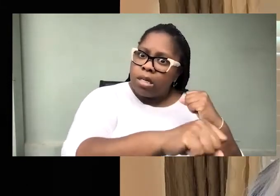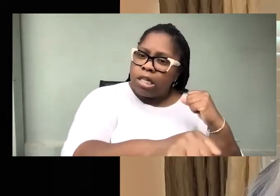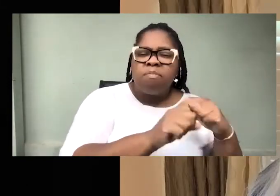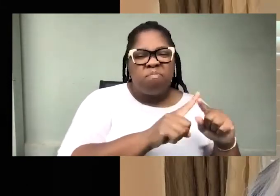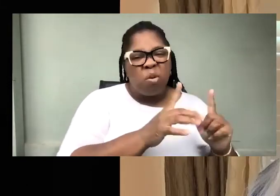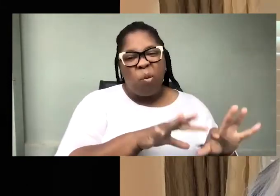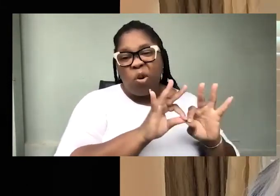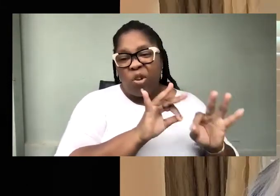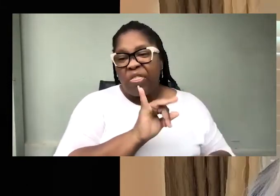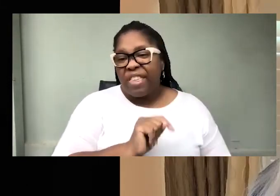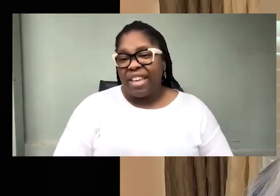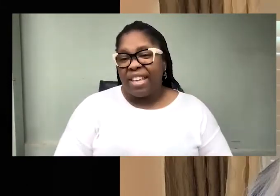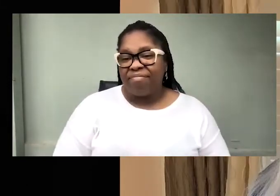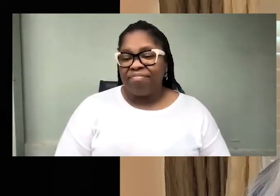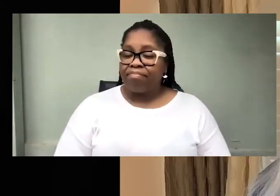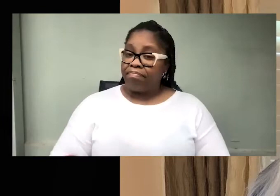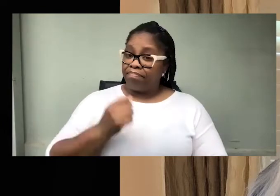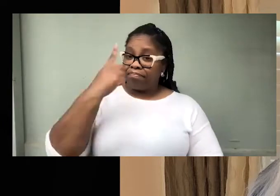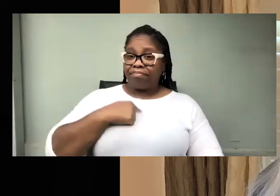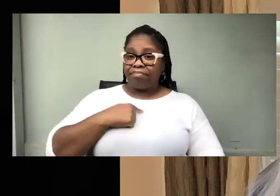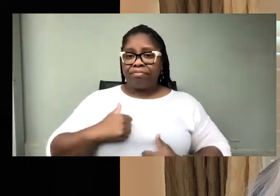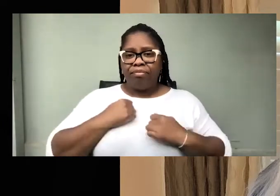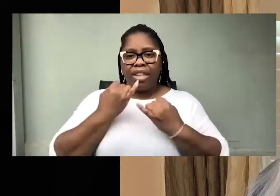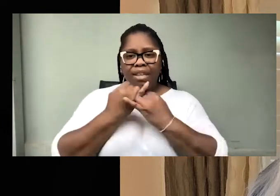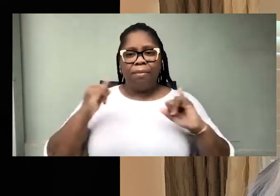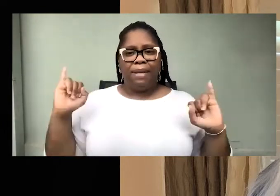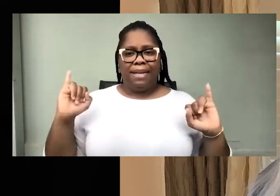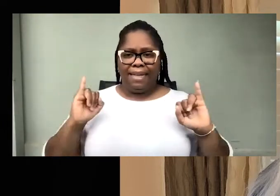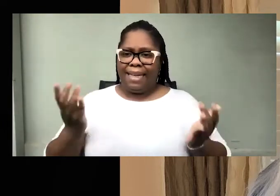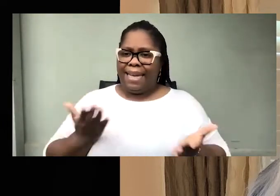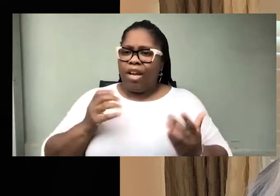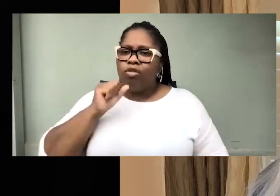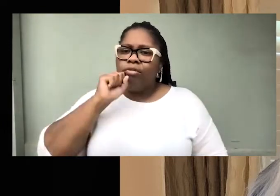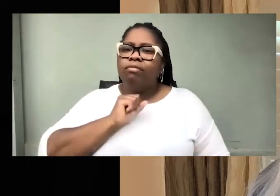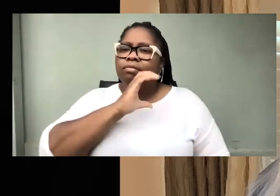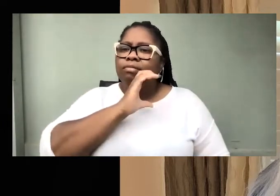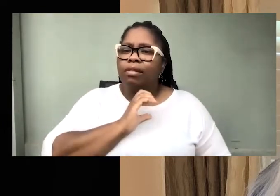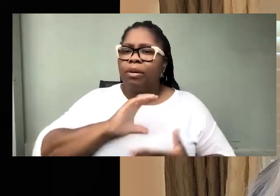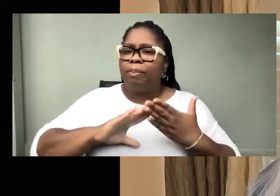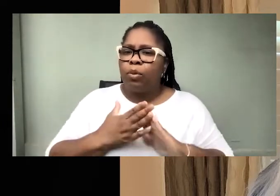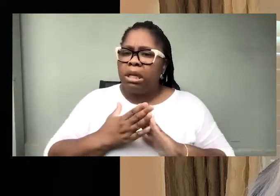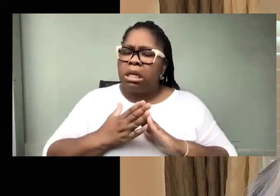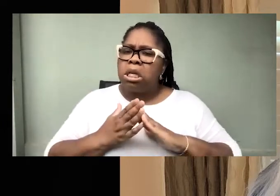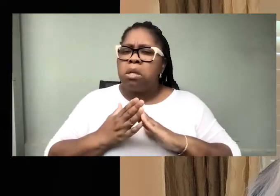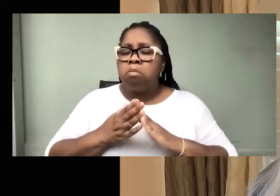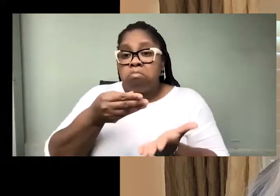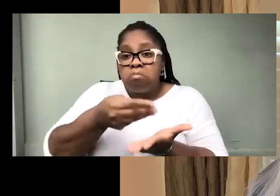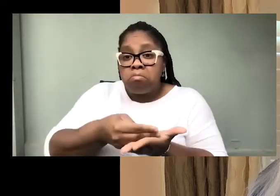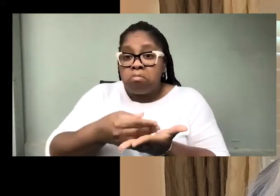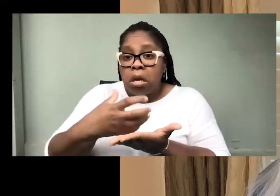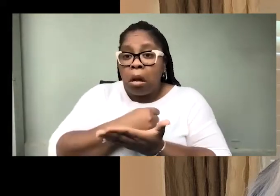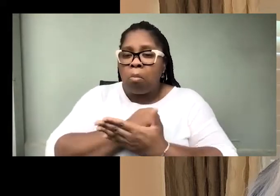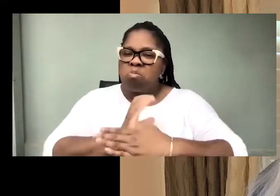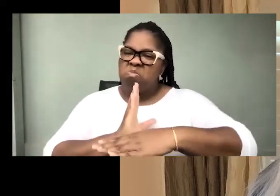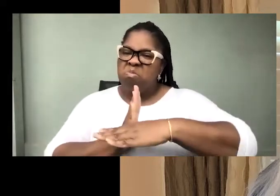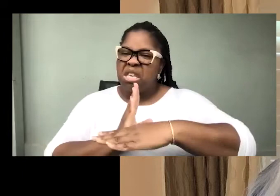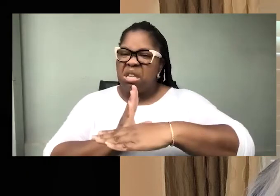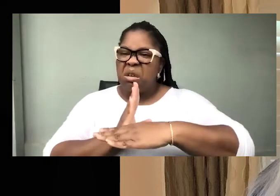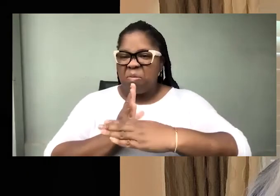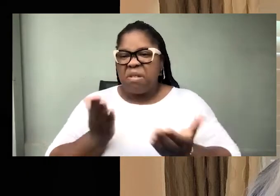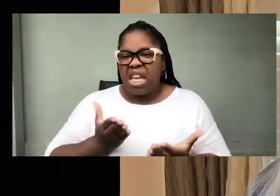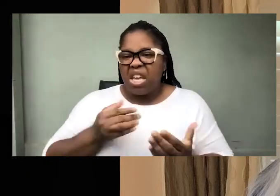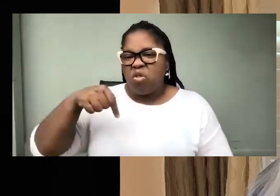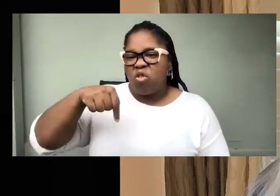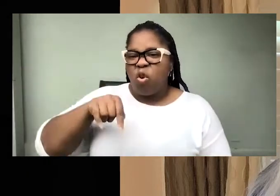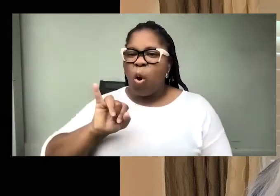independently in a senior community medium income property in Irvine, and